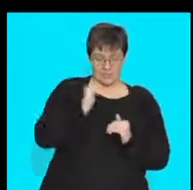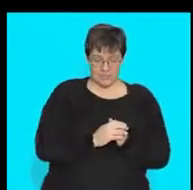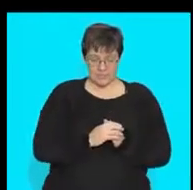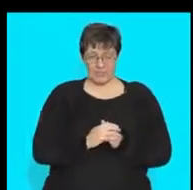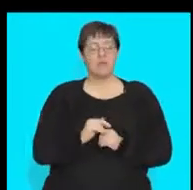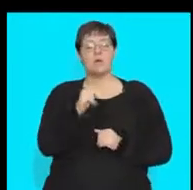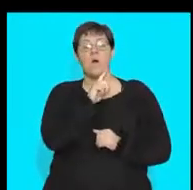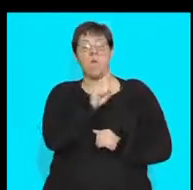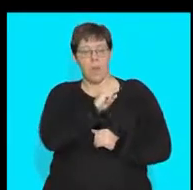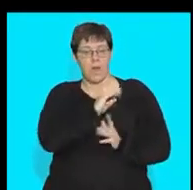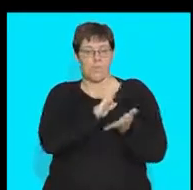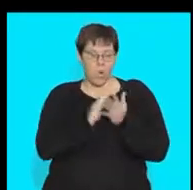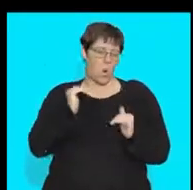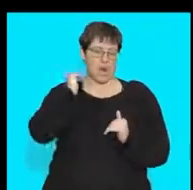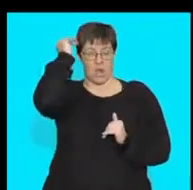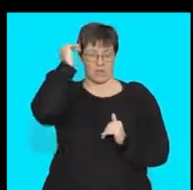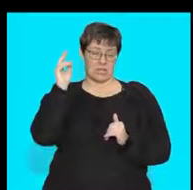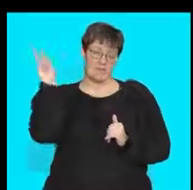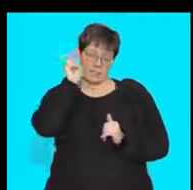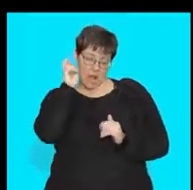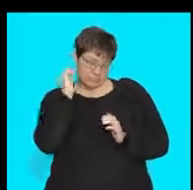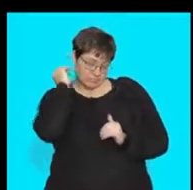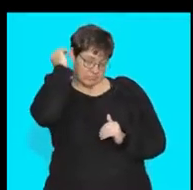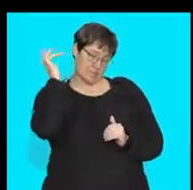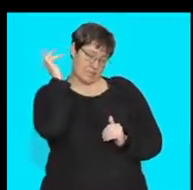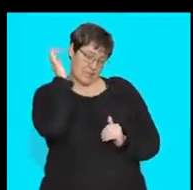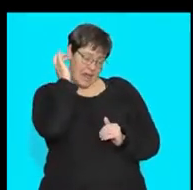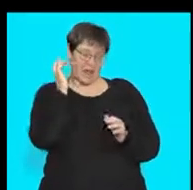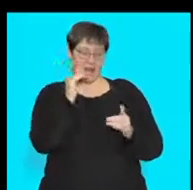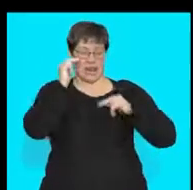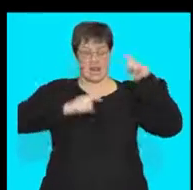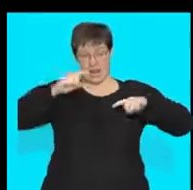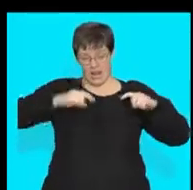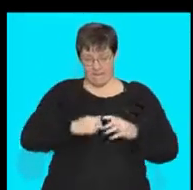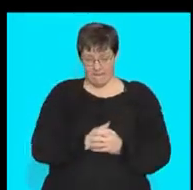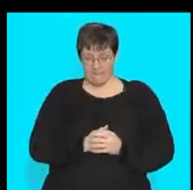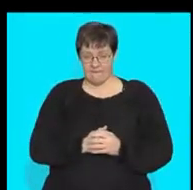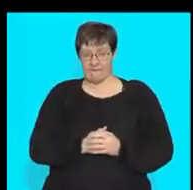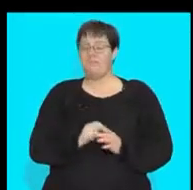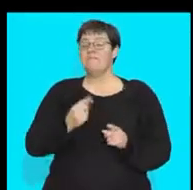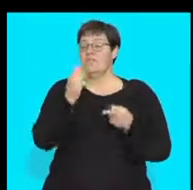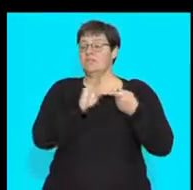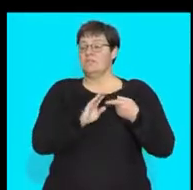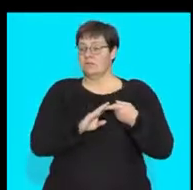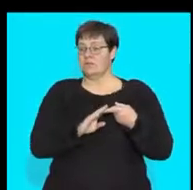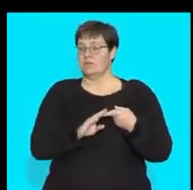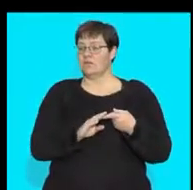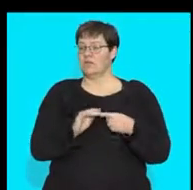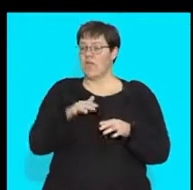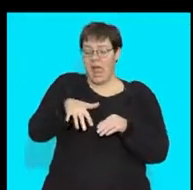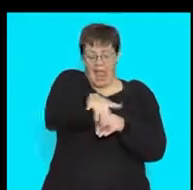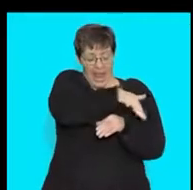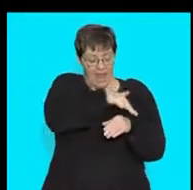said amplification is making it louder, right, louder. Now the first way it is done is by the area